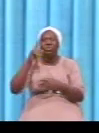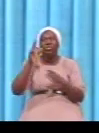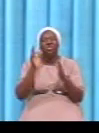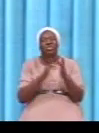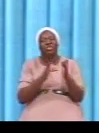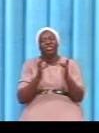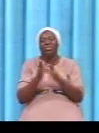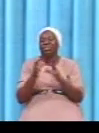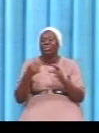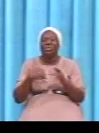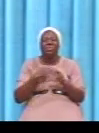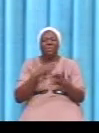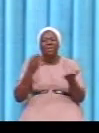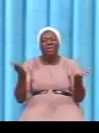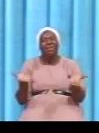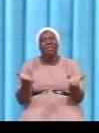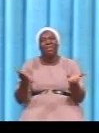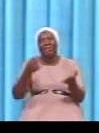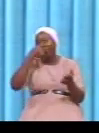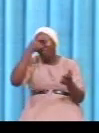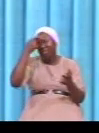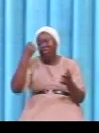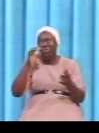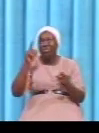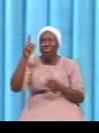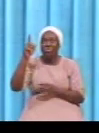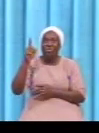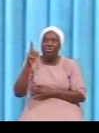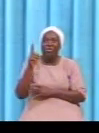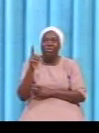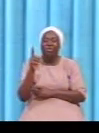We are here because of you.